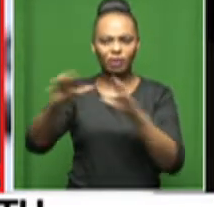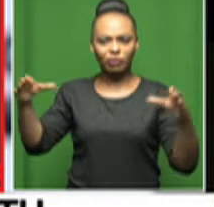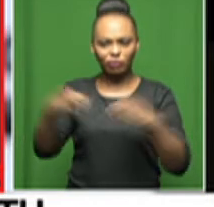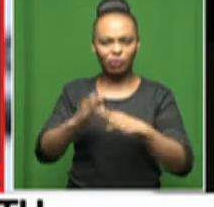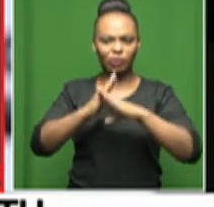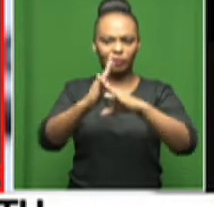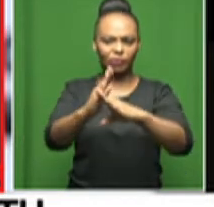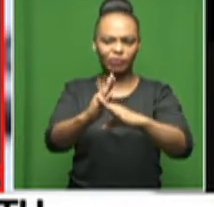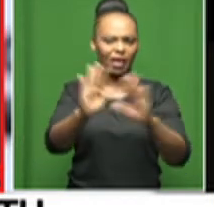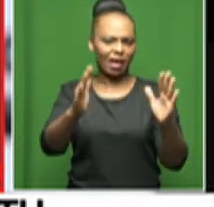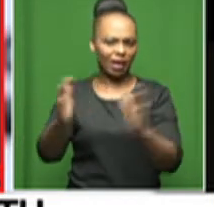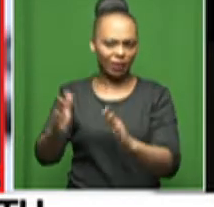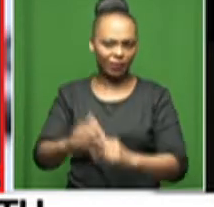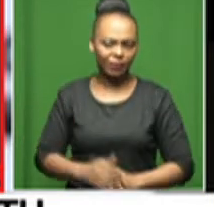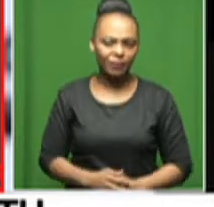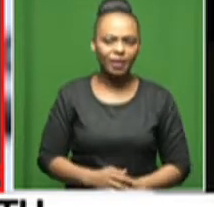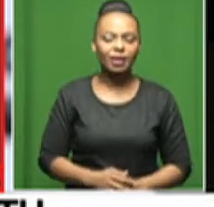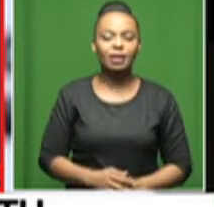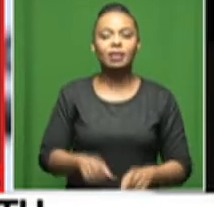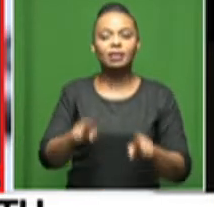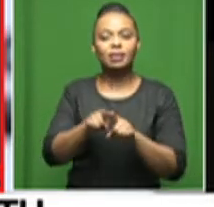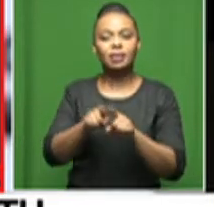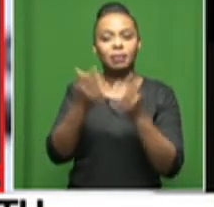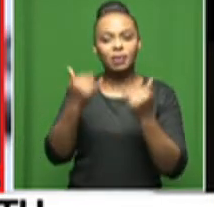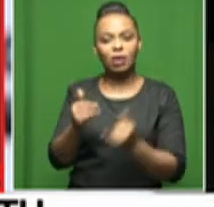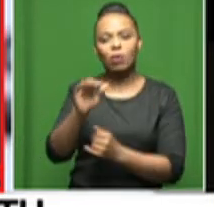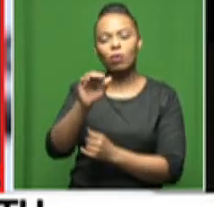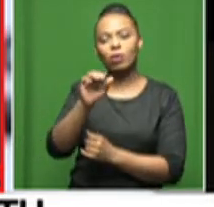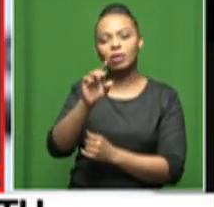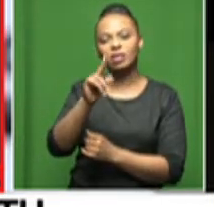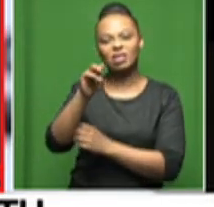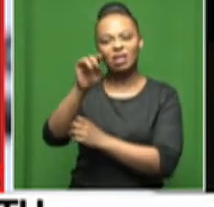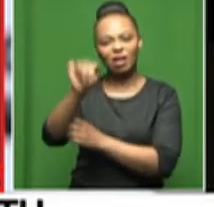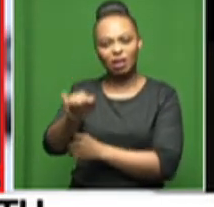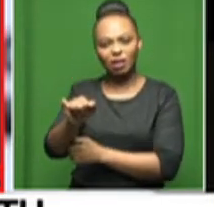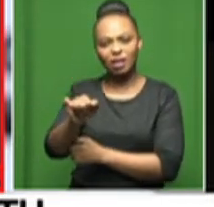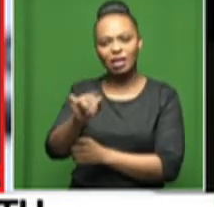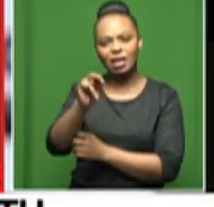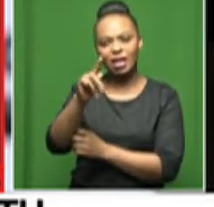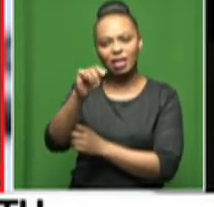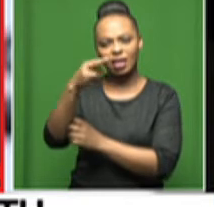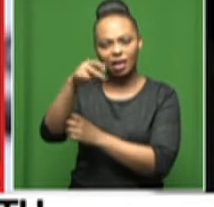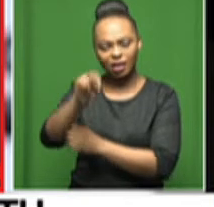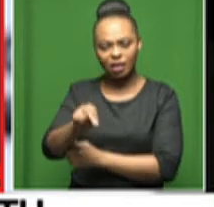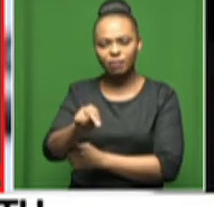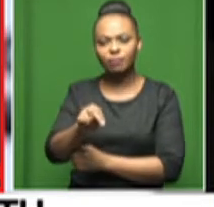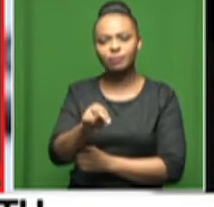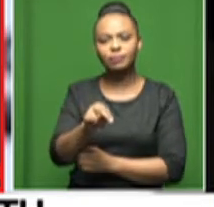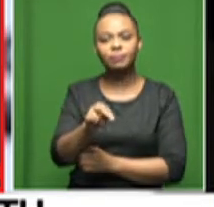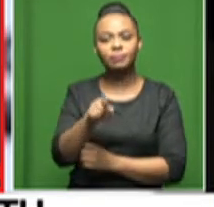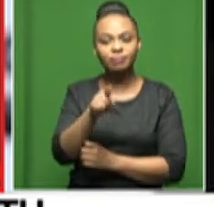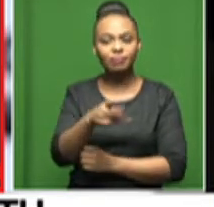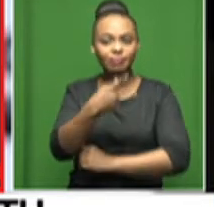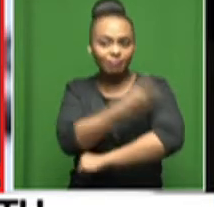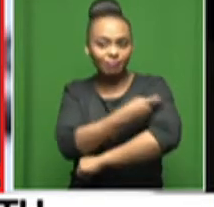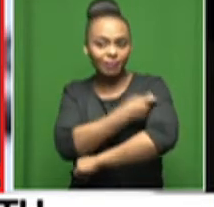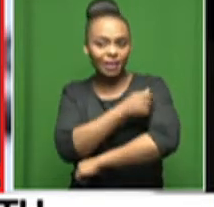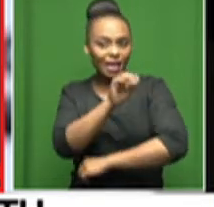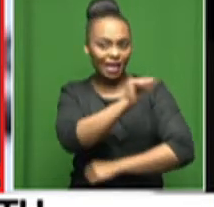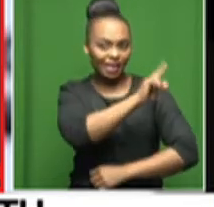question. And then Nathan Geffen from Ground Up has asked, the Daily Maverick reported today that the AstraZeneca